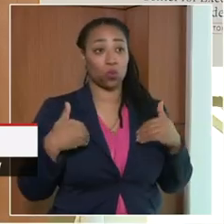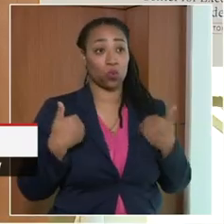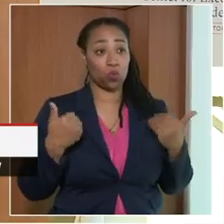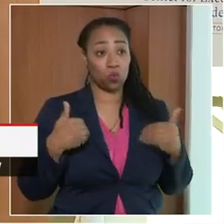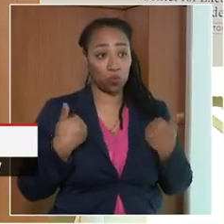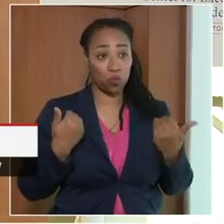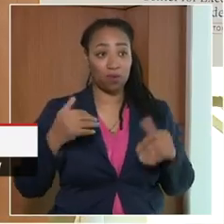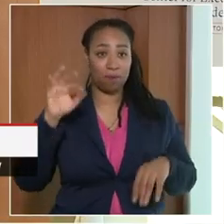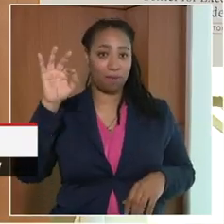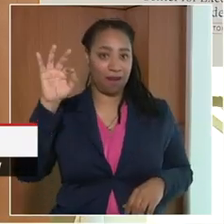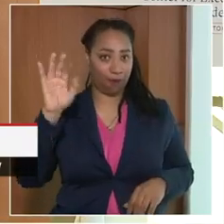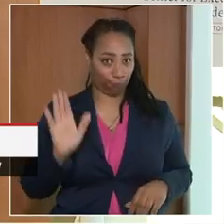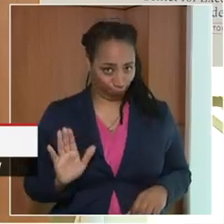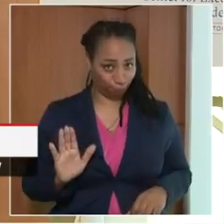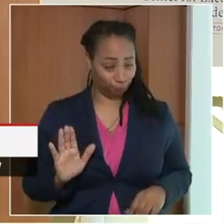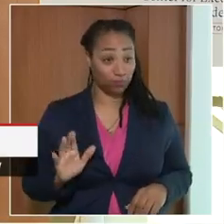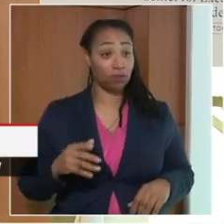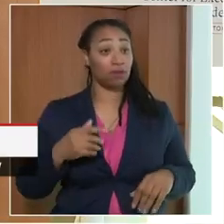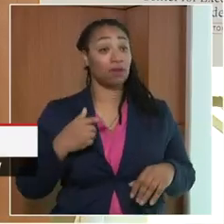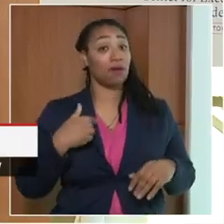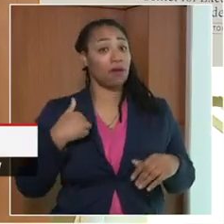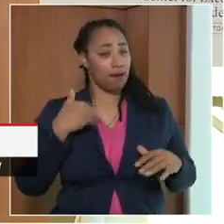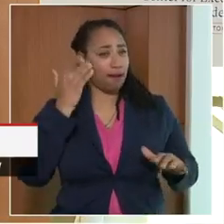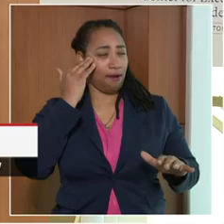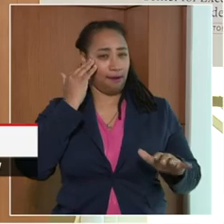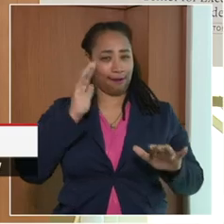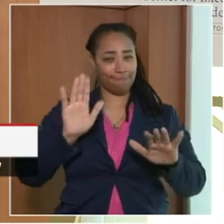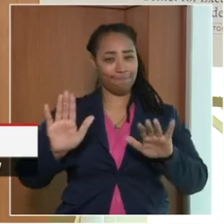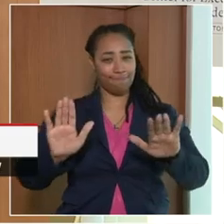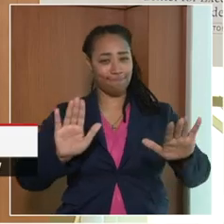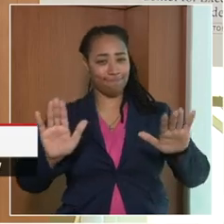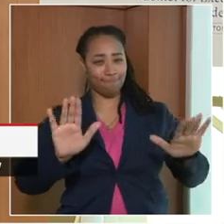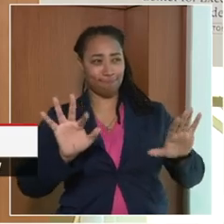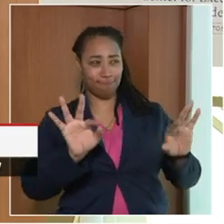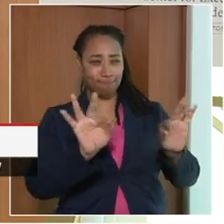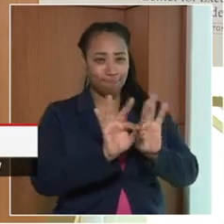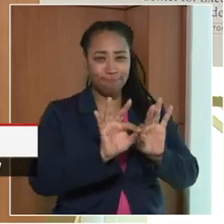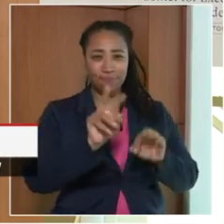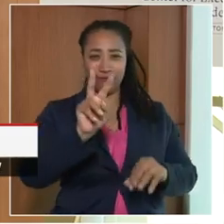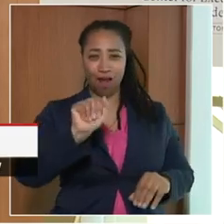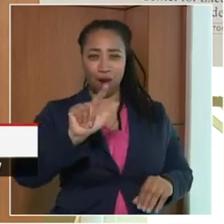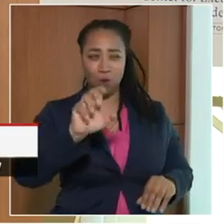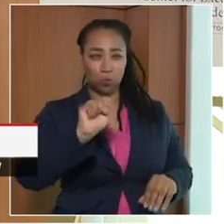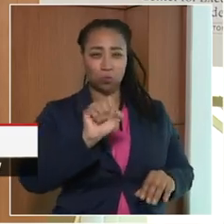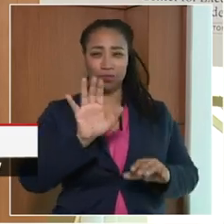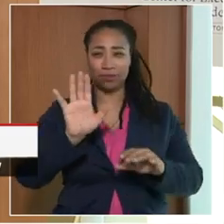country, and particularly of the city, have compassionate